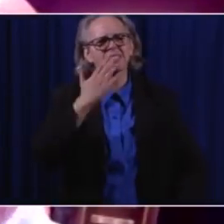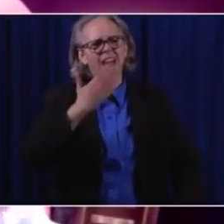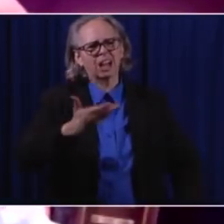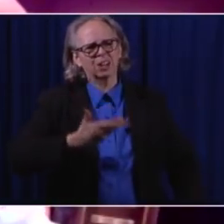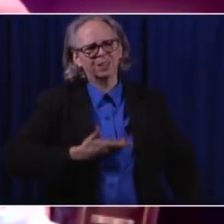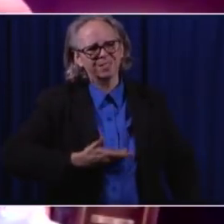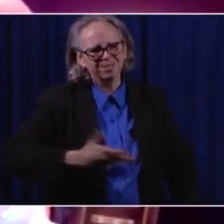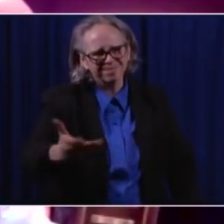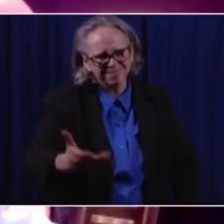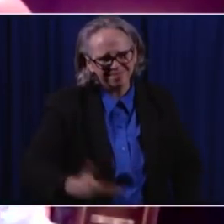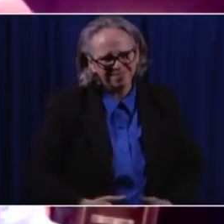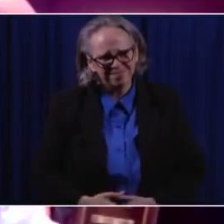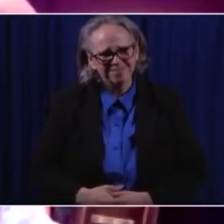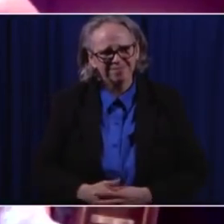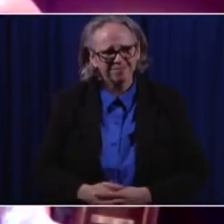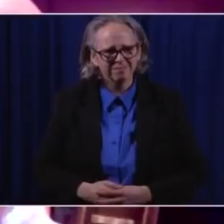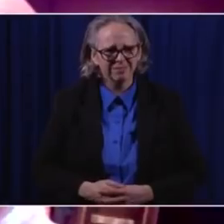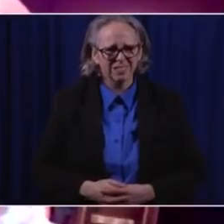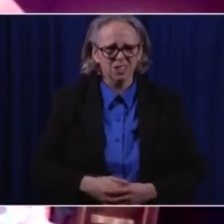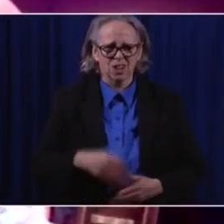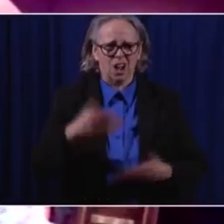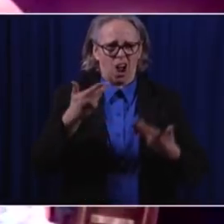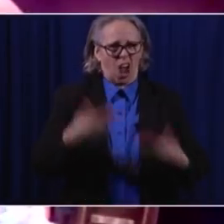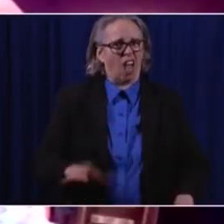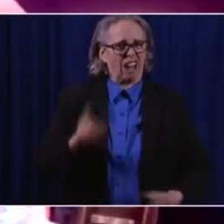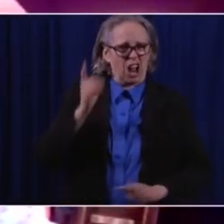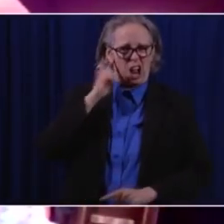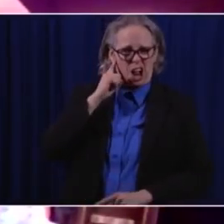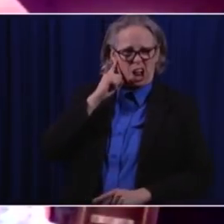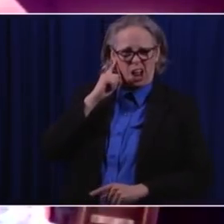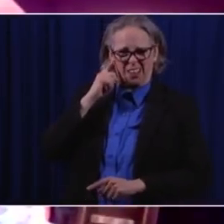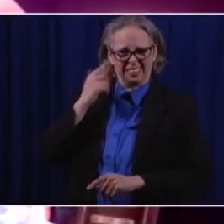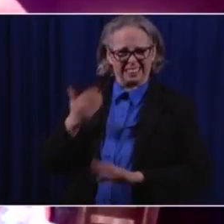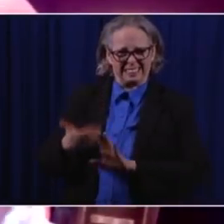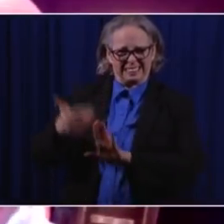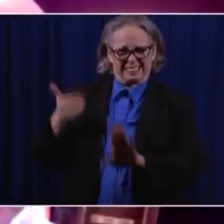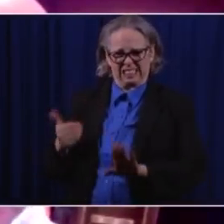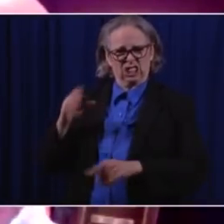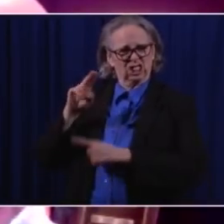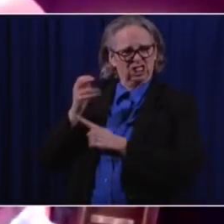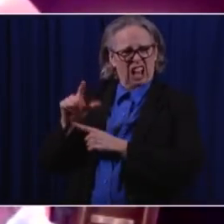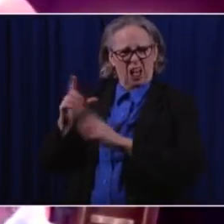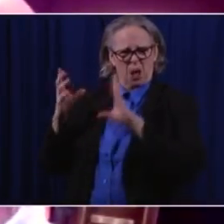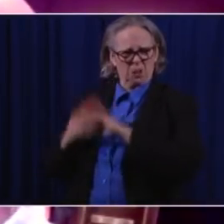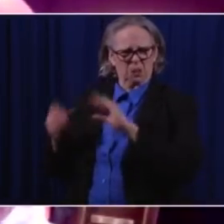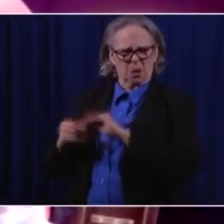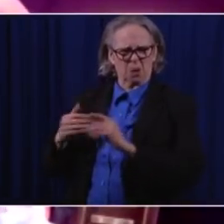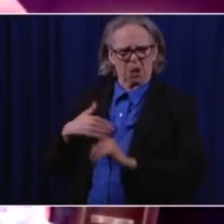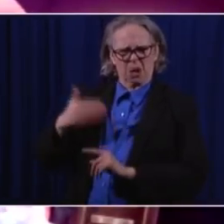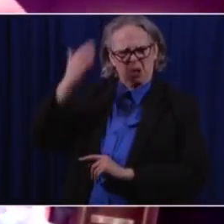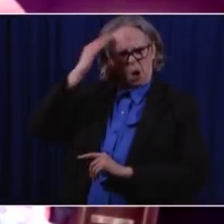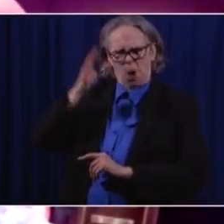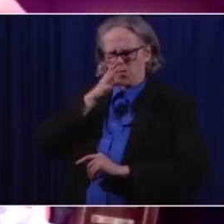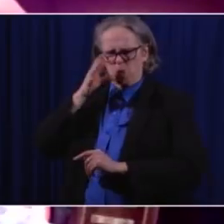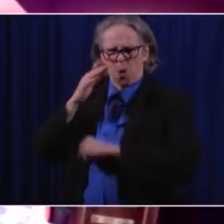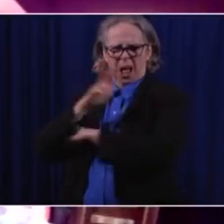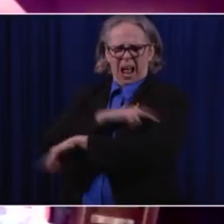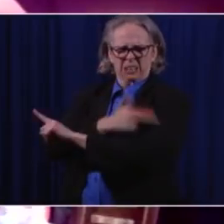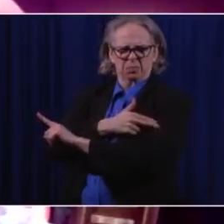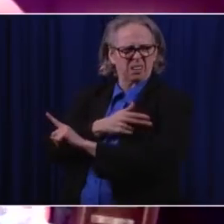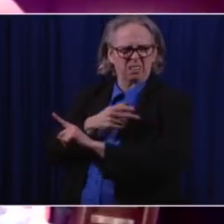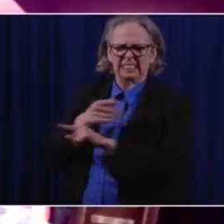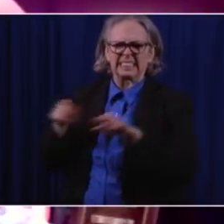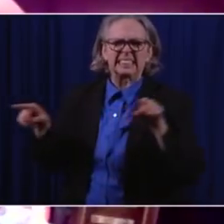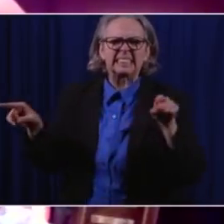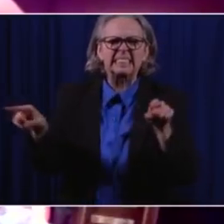As Cheryl suggested, and she understands rural hospitals well, we are seeing an influx here.